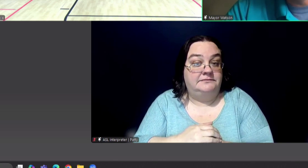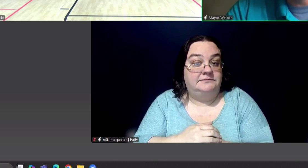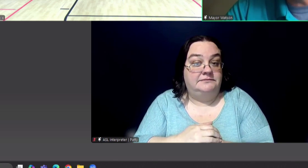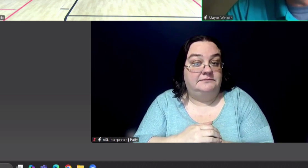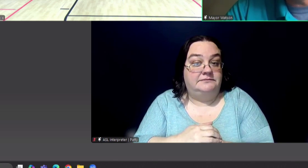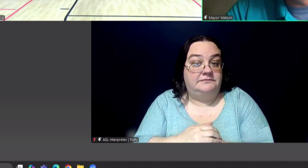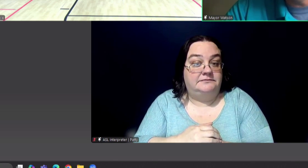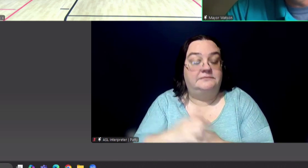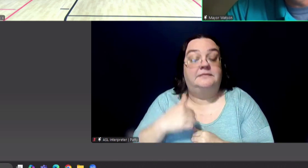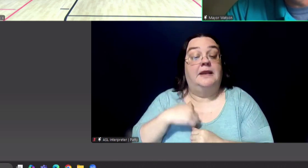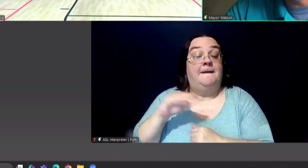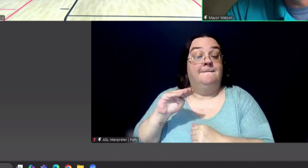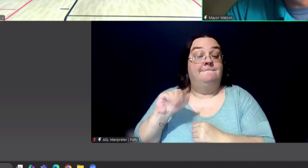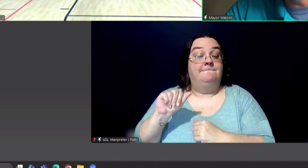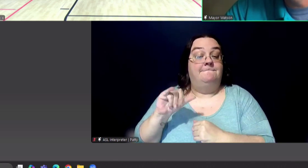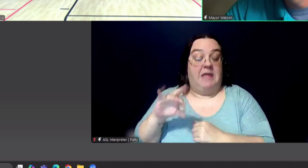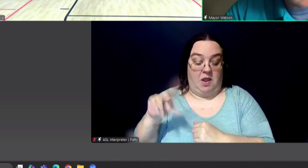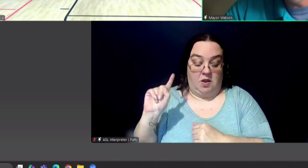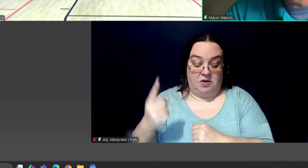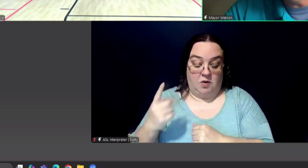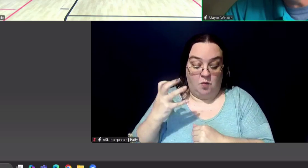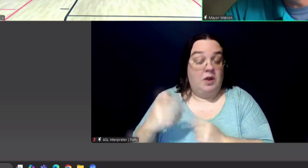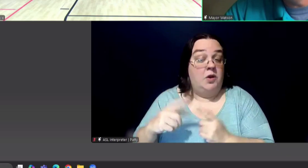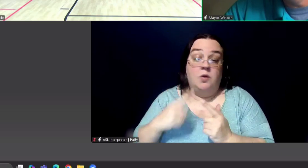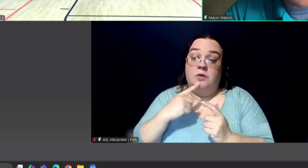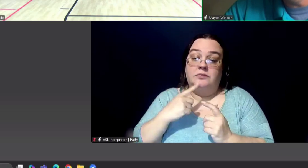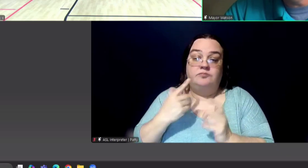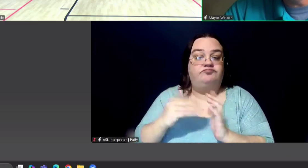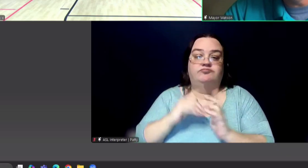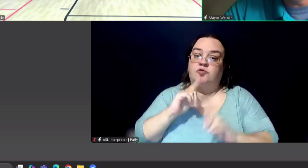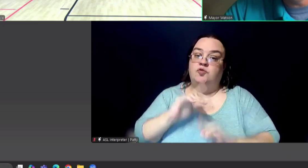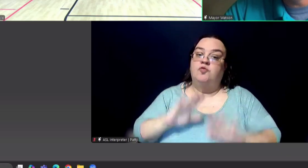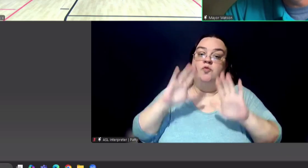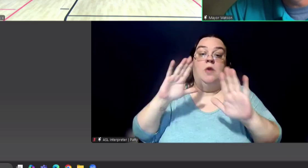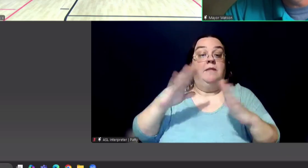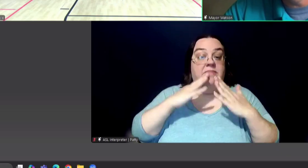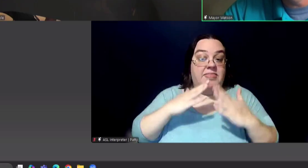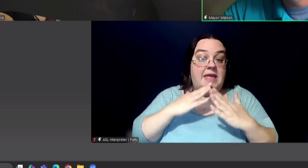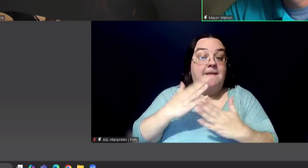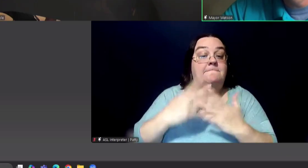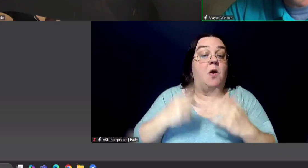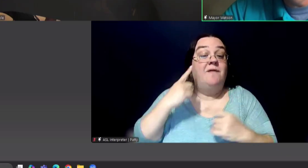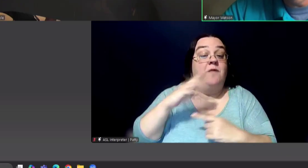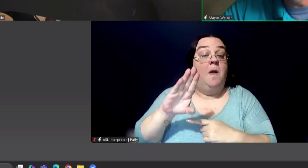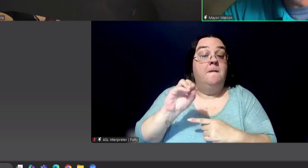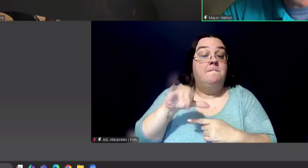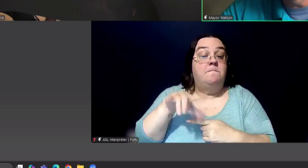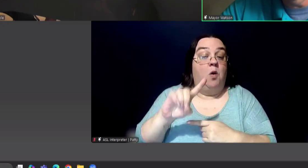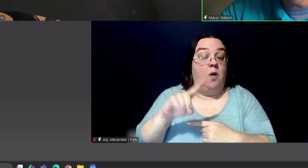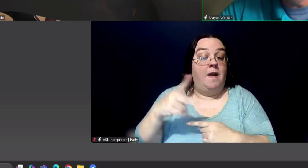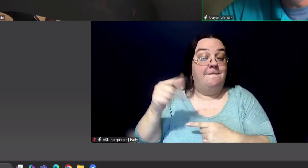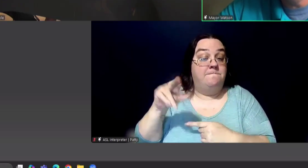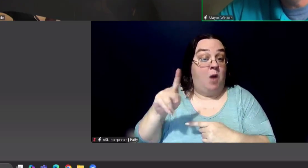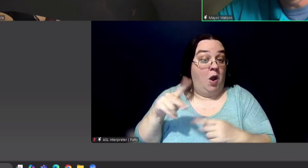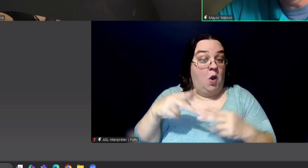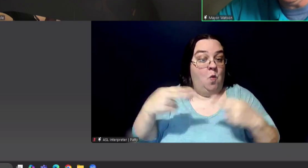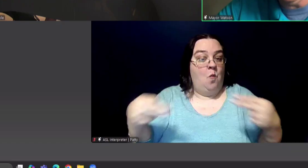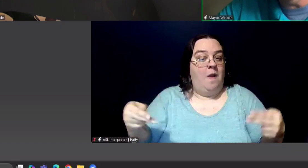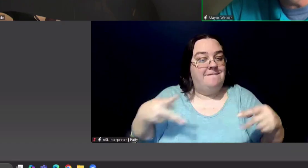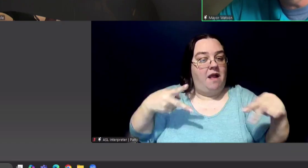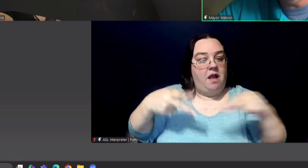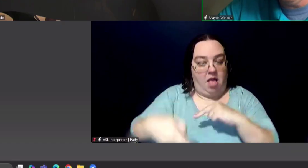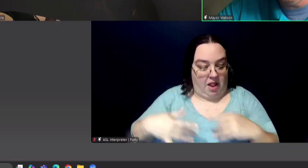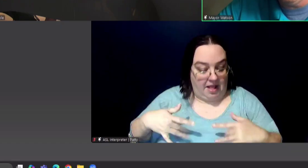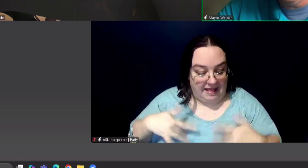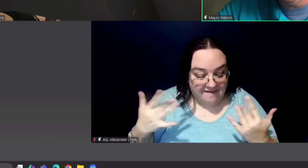I will just echo great thanks for both the Boyd Park ribbon cutting event